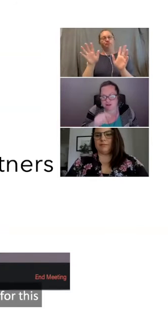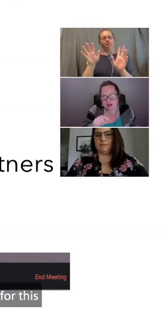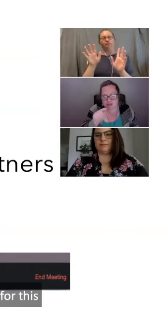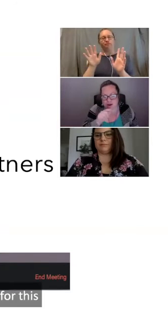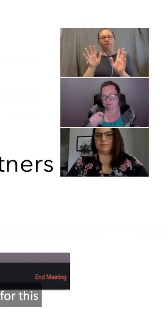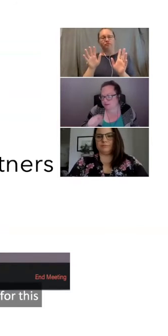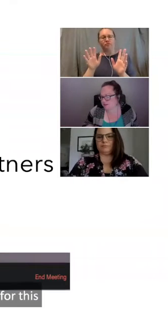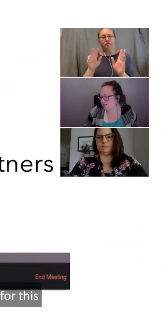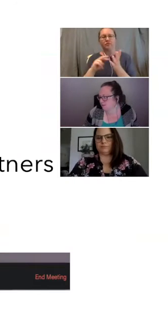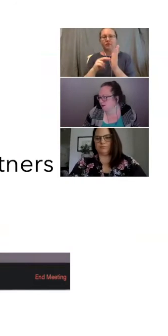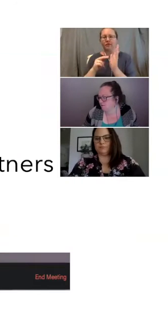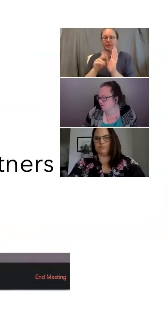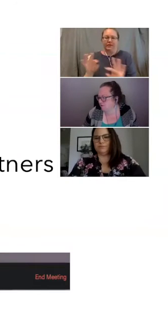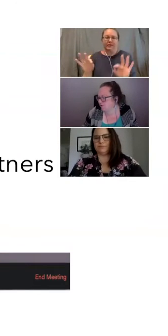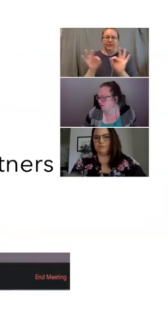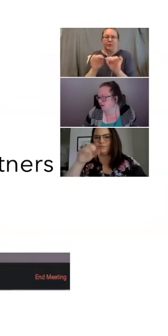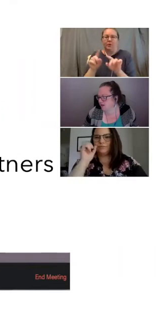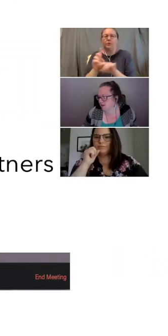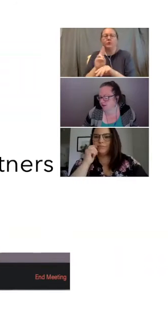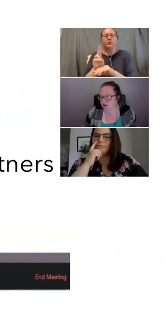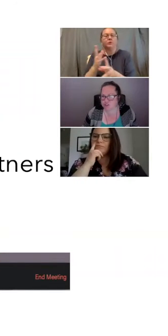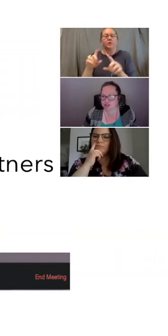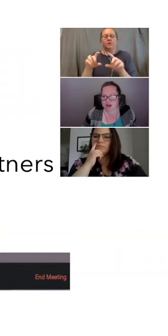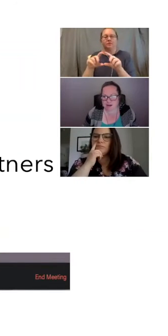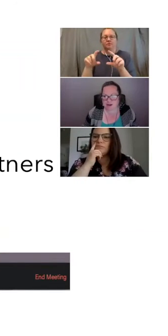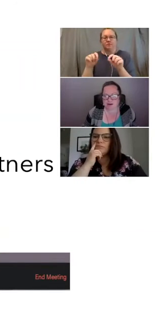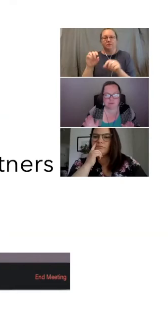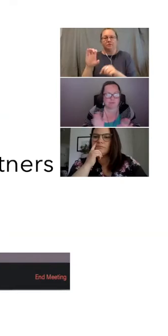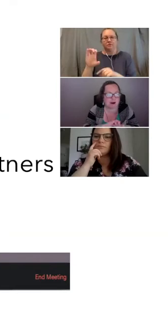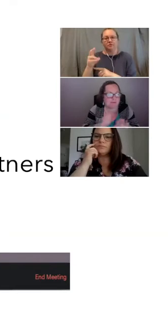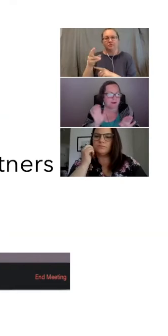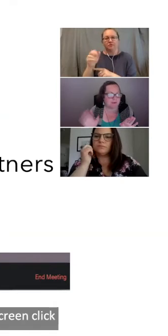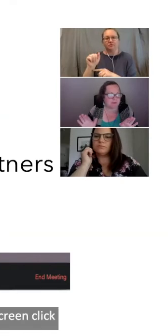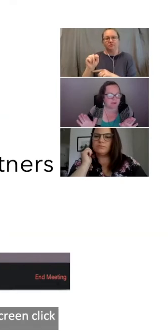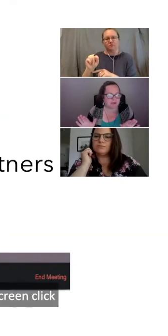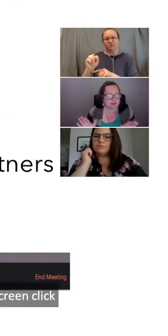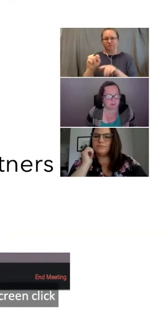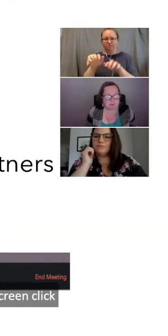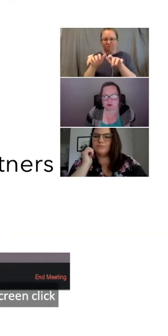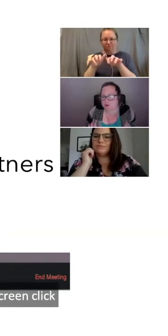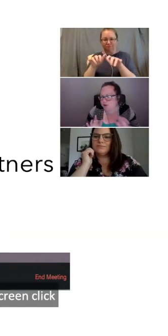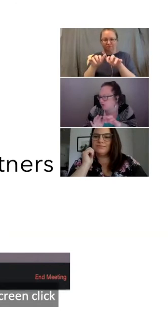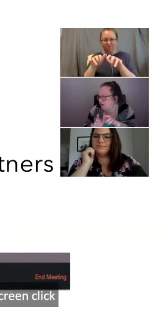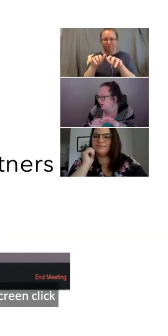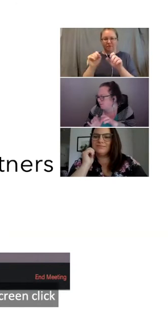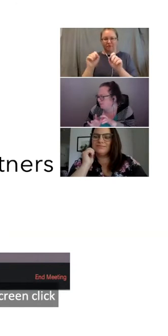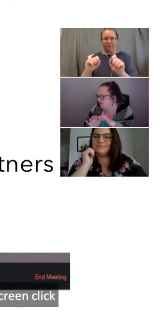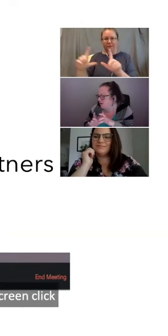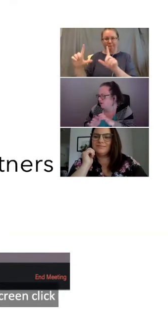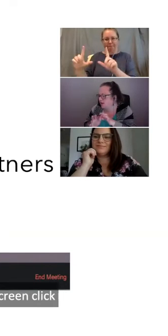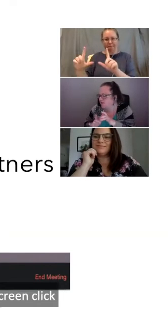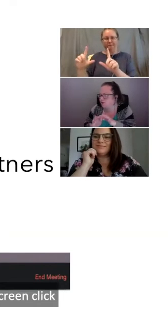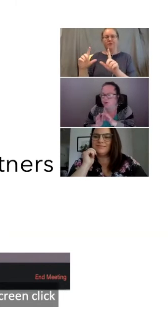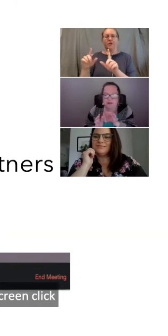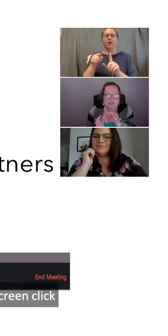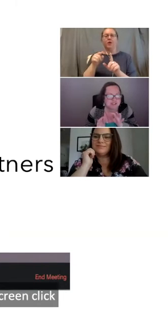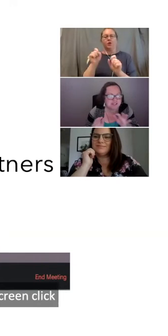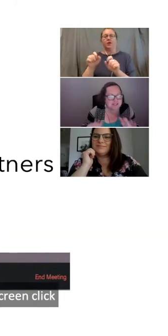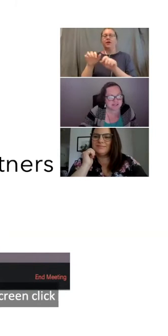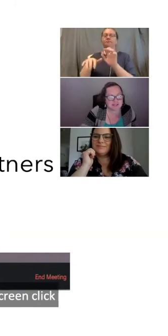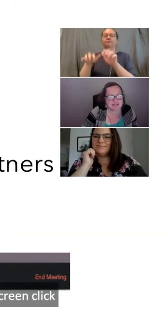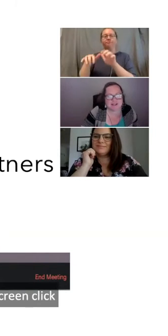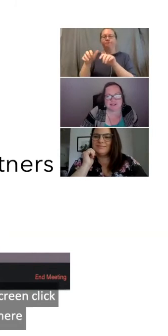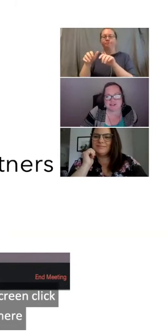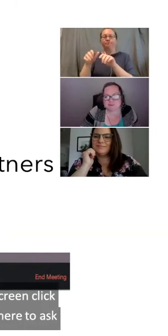that you find that chat box at the bottom of your screen, click on chat, and it'll pop out in a separate window, and you can type in there to ask your